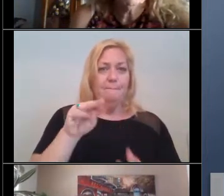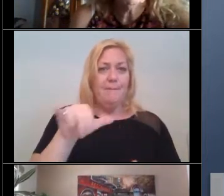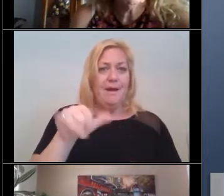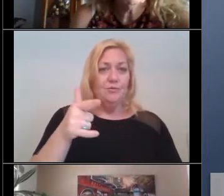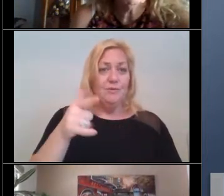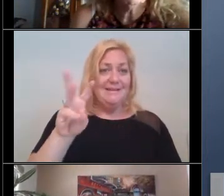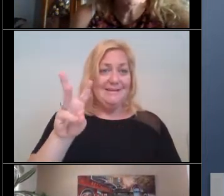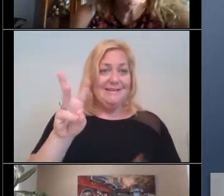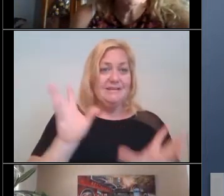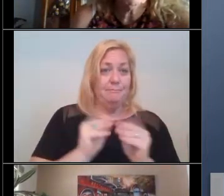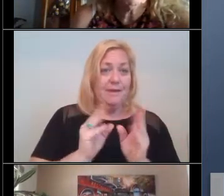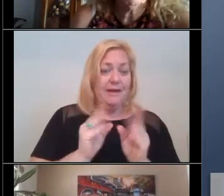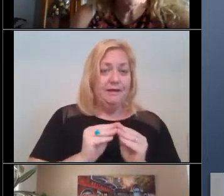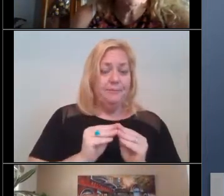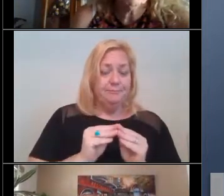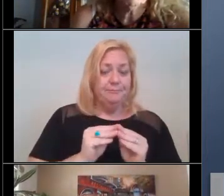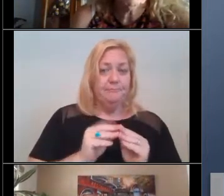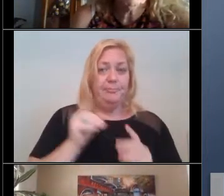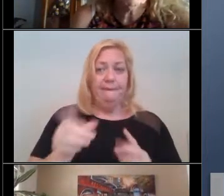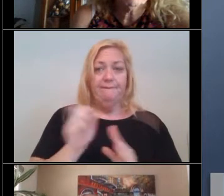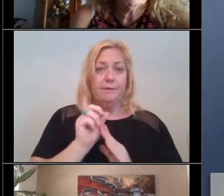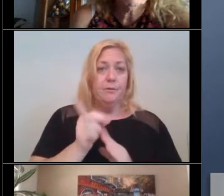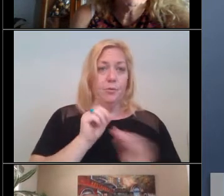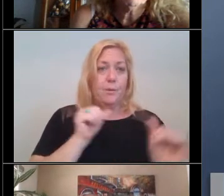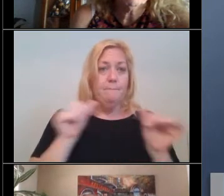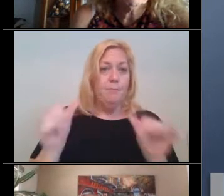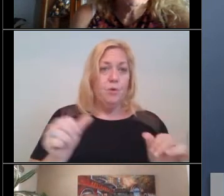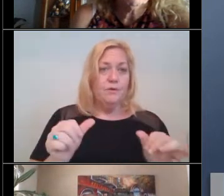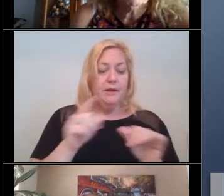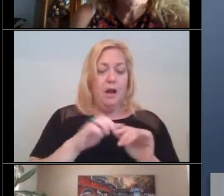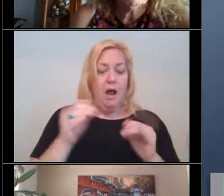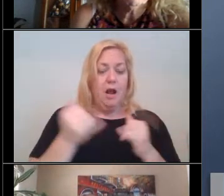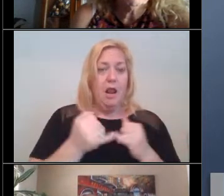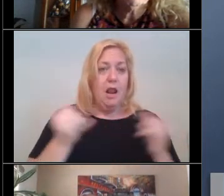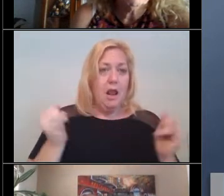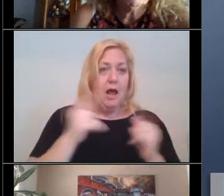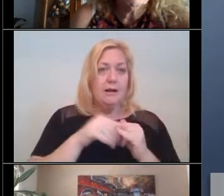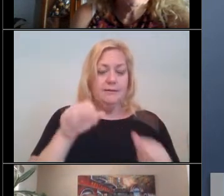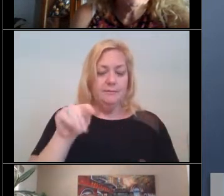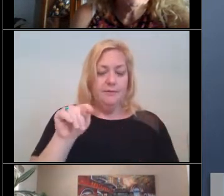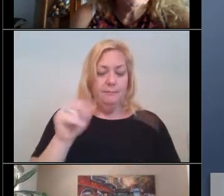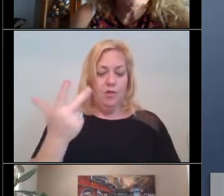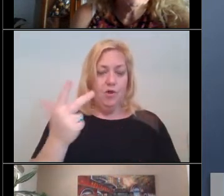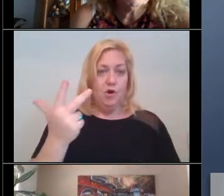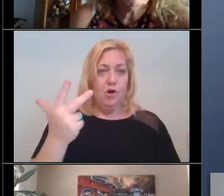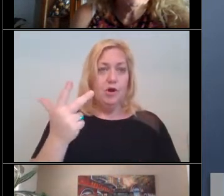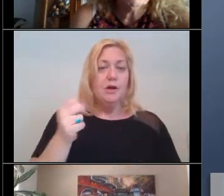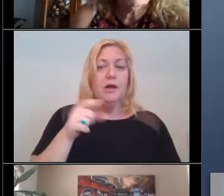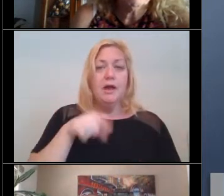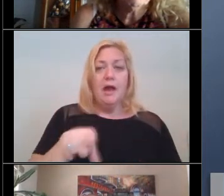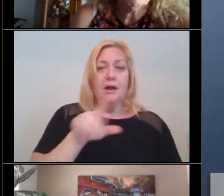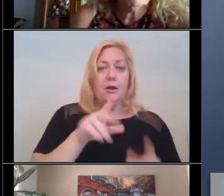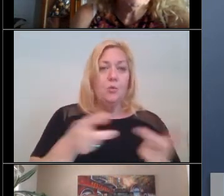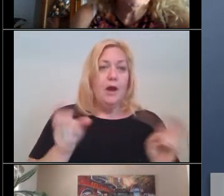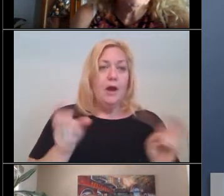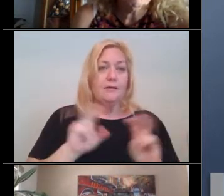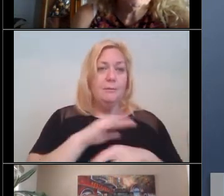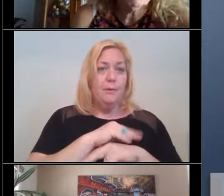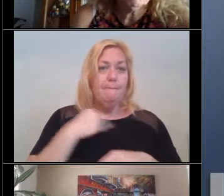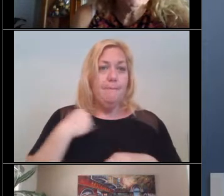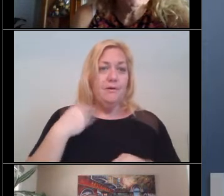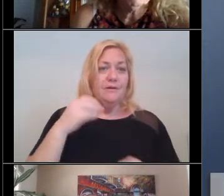Roundtable meeting. These minutes were posted online on September 3rd and sent out to Roundtable members and